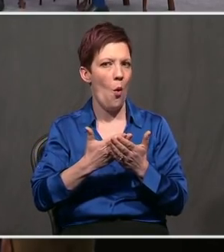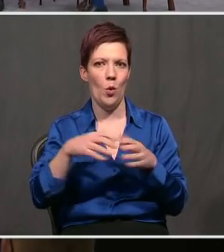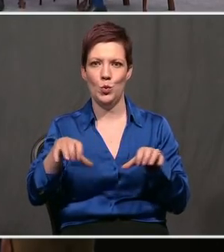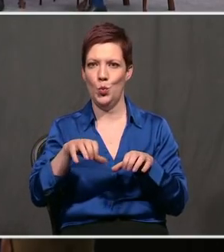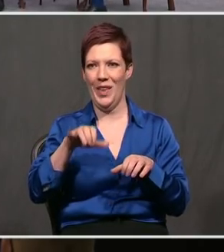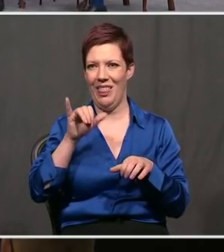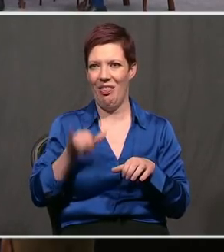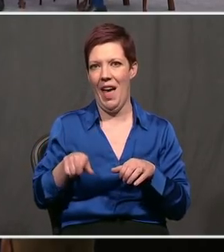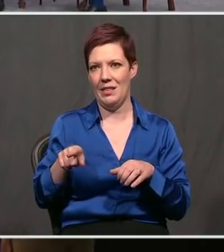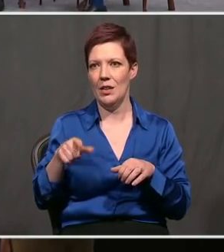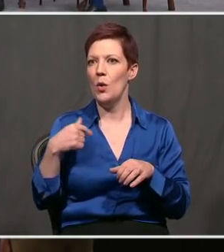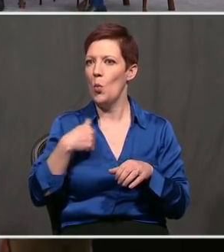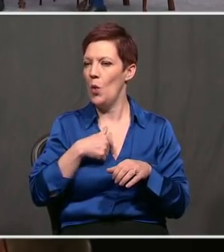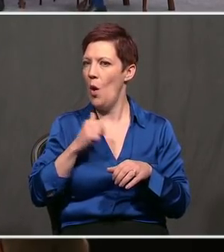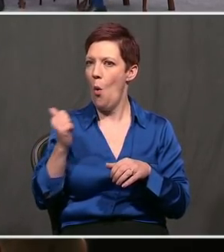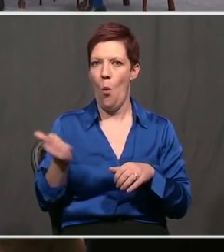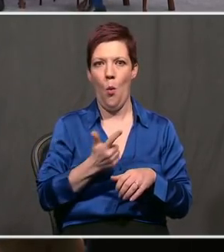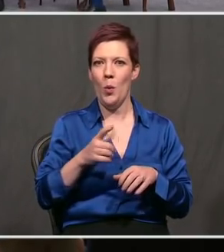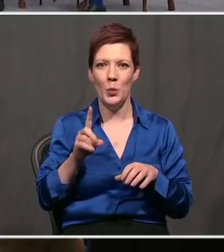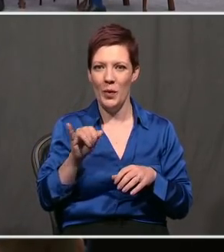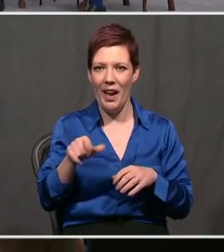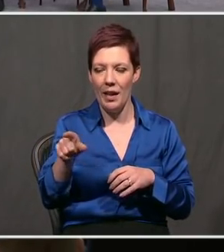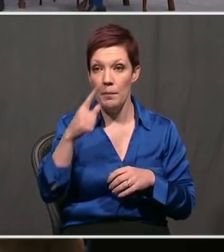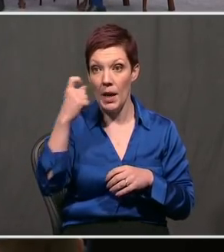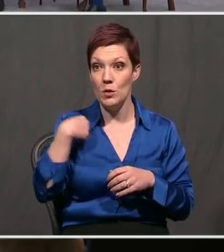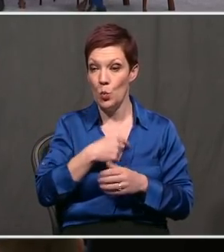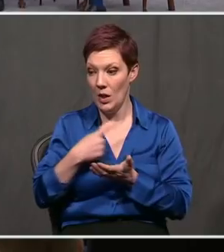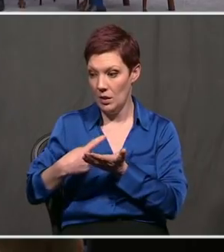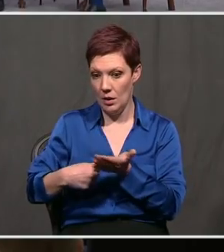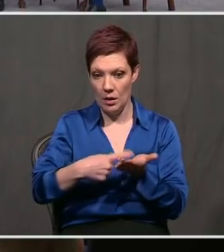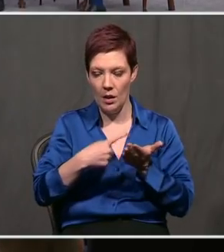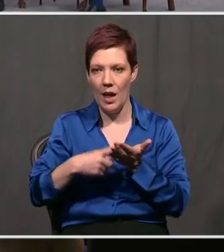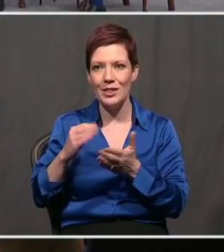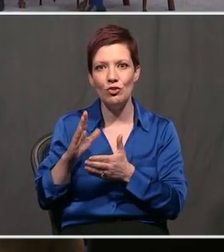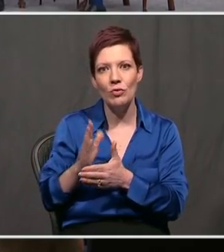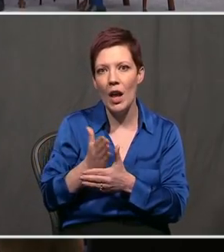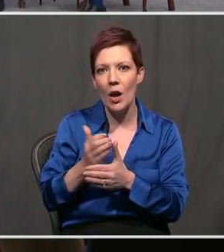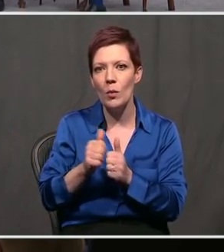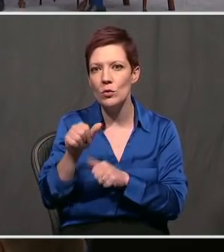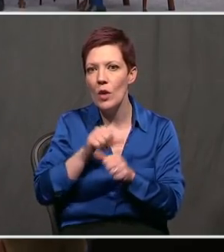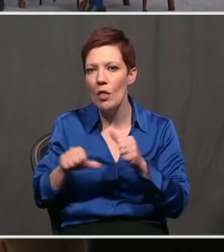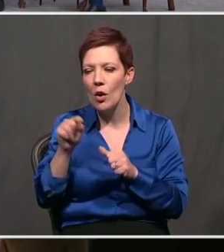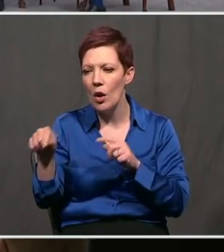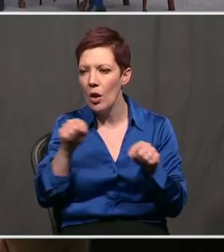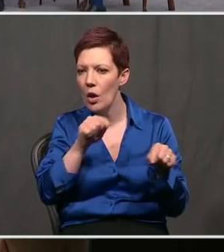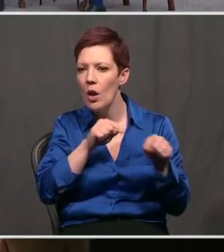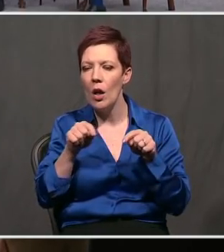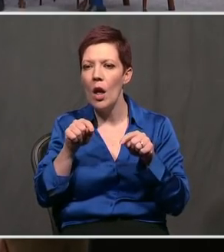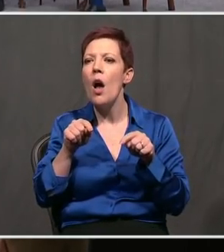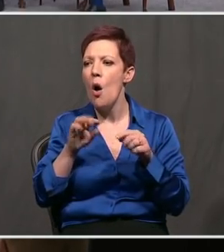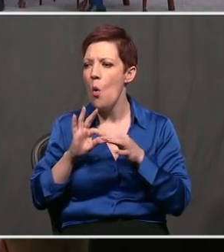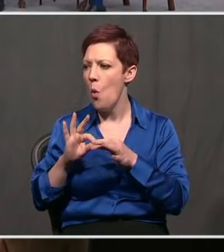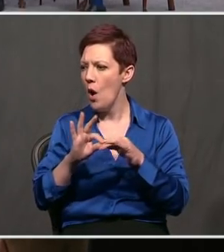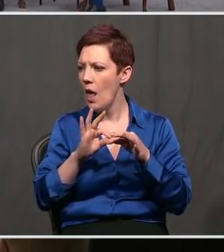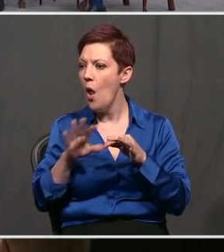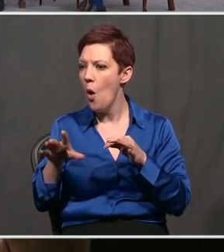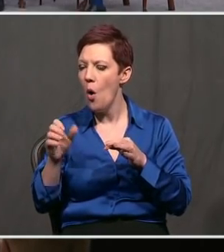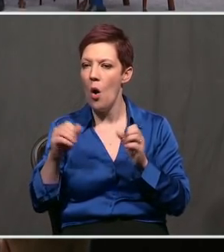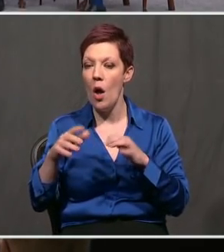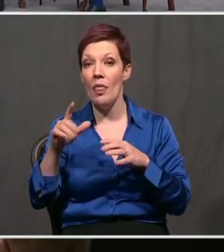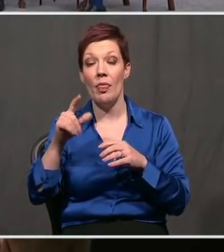reason is because we've been talking about the things we're going to do because of the coordinated effort of the coronavirus task